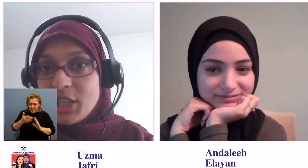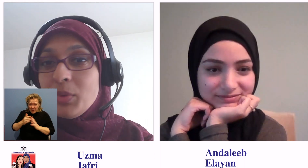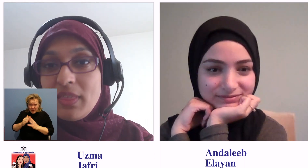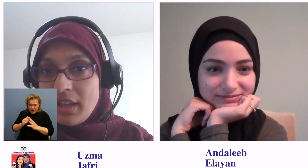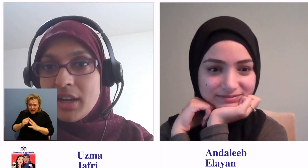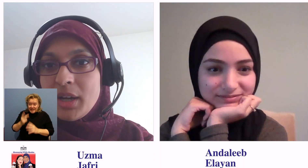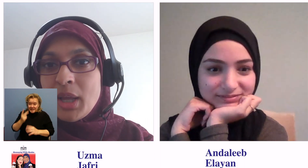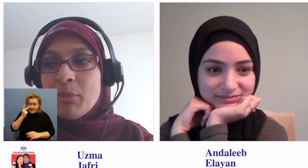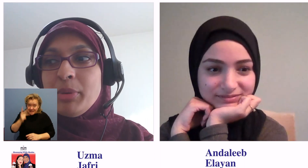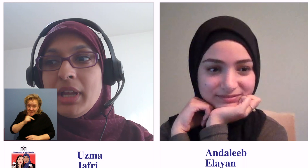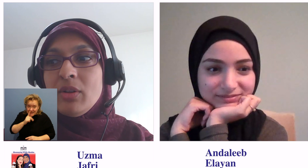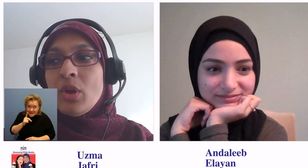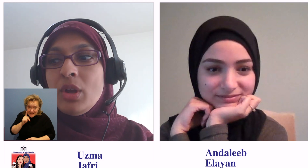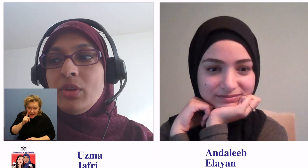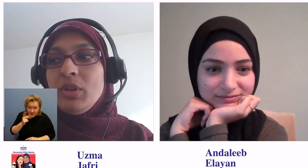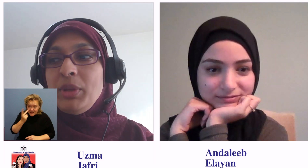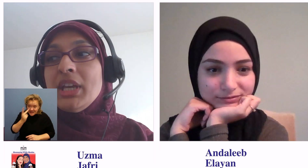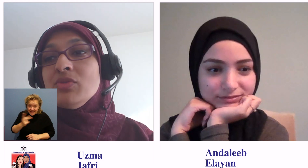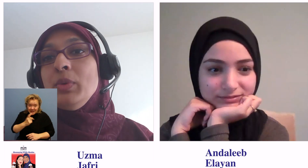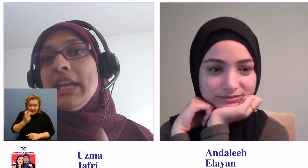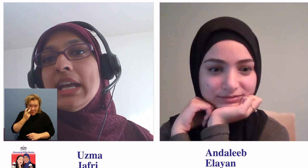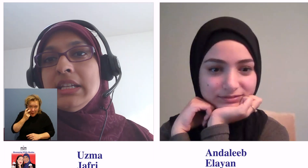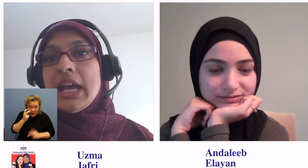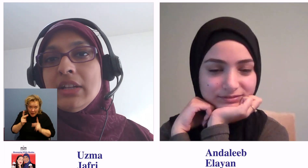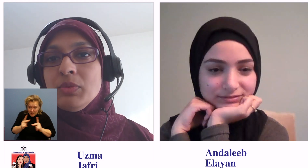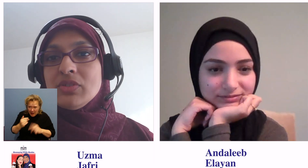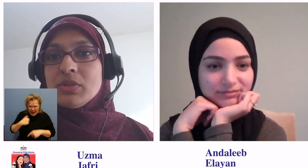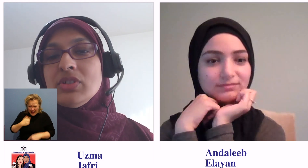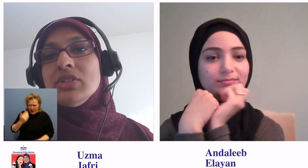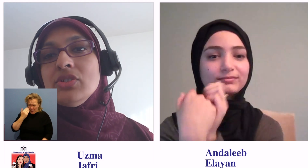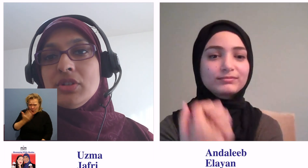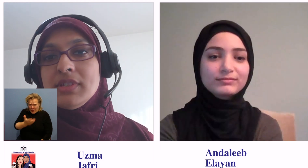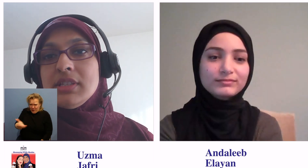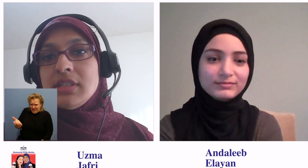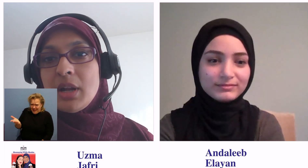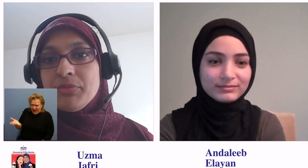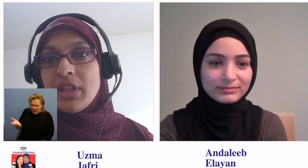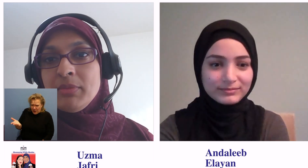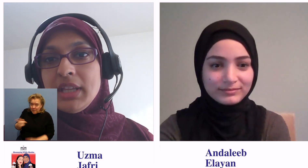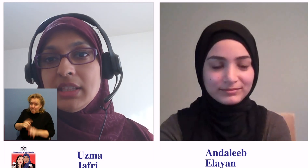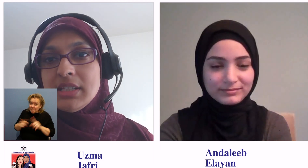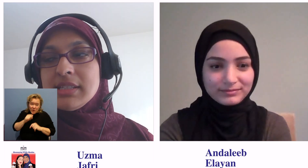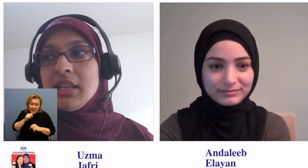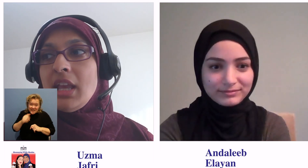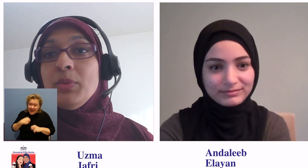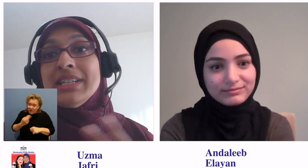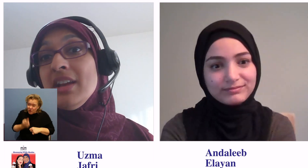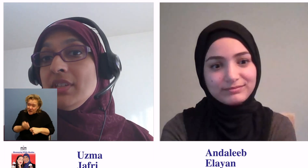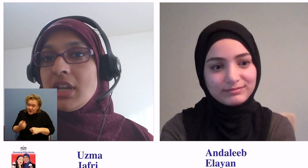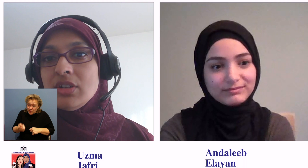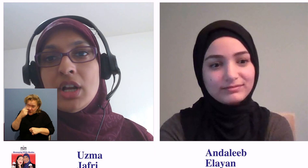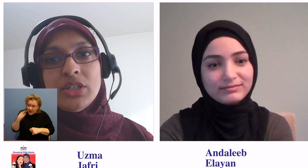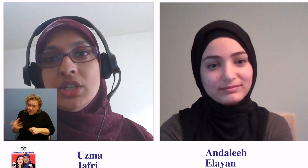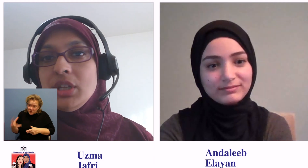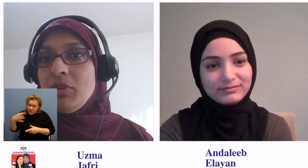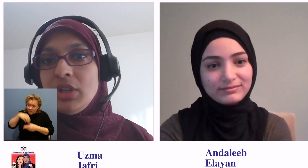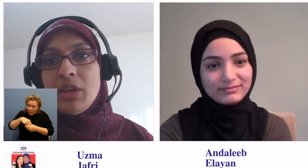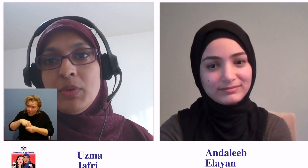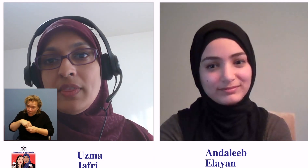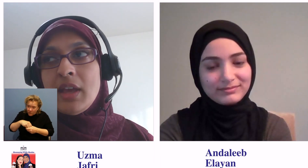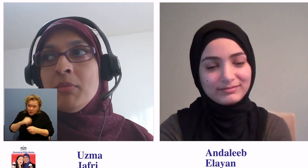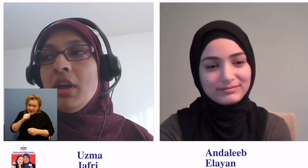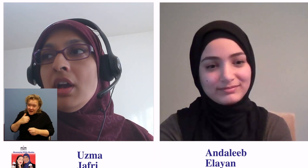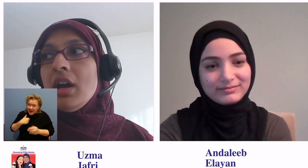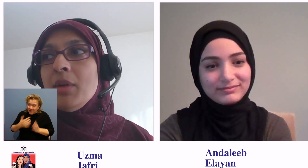existed, they were there, but because we hadn't had resources and services set up for them like this, and we didn't have the technology to